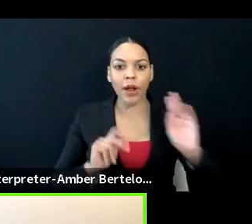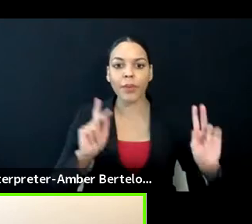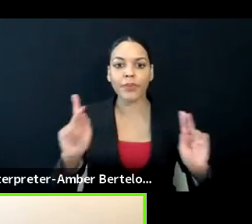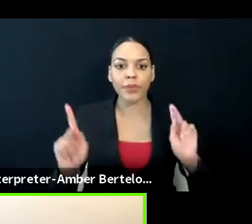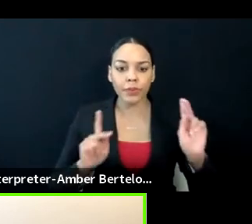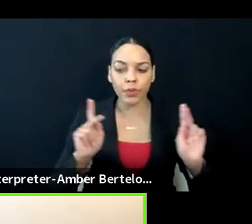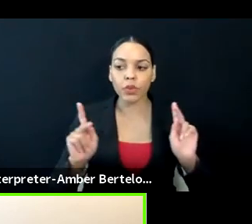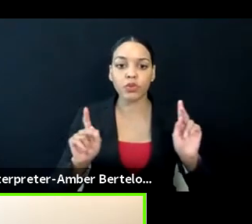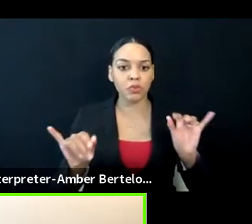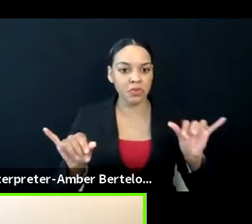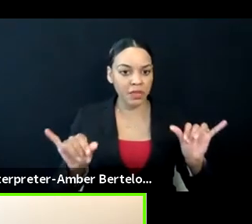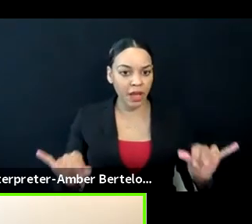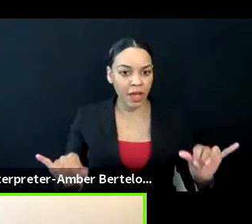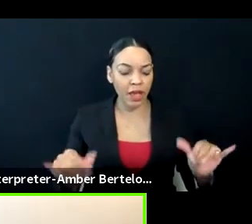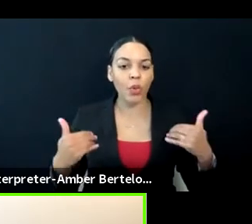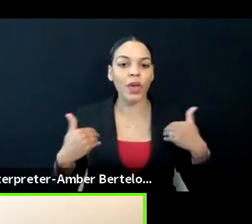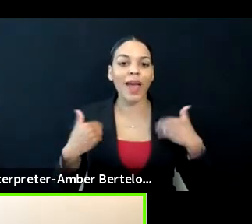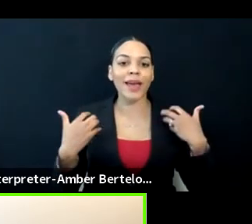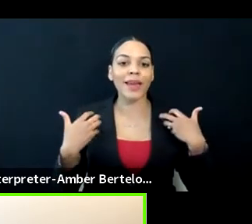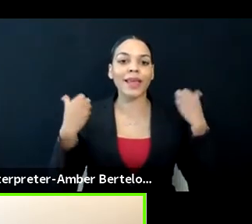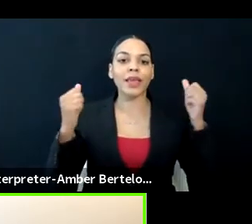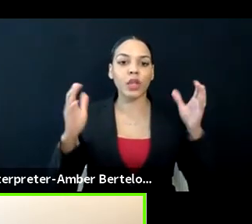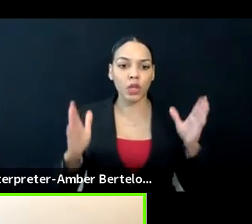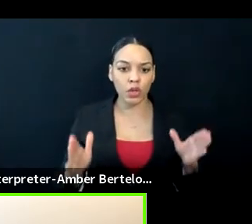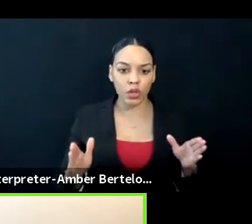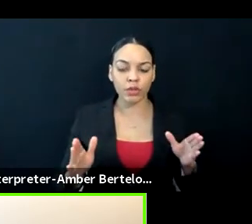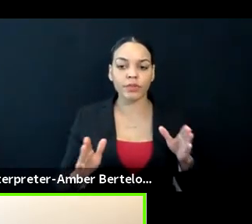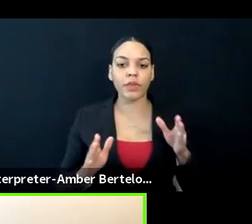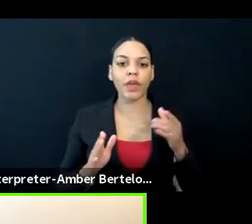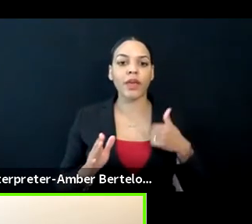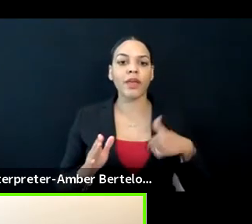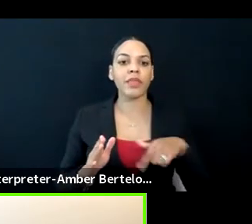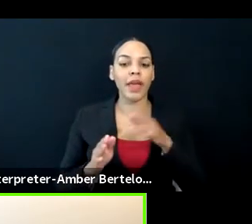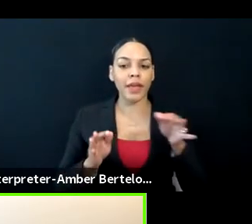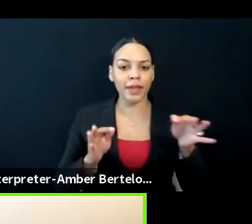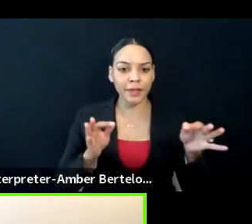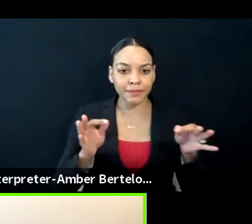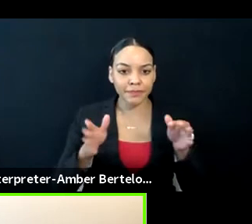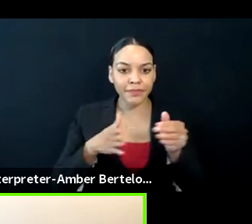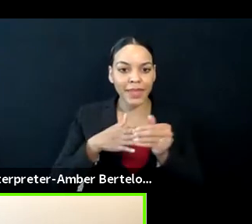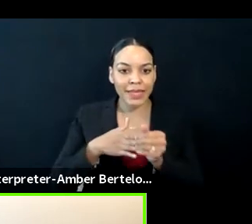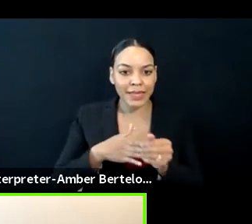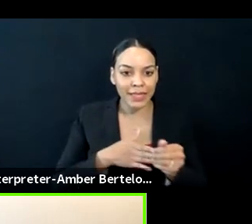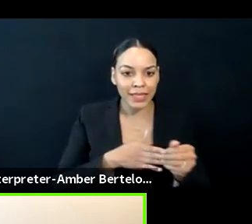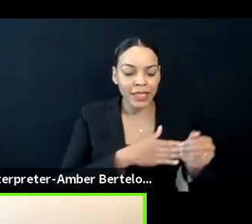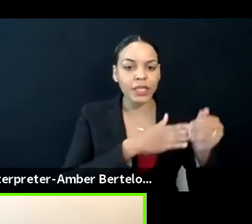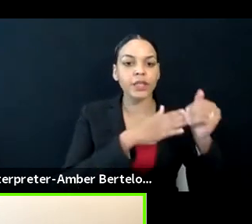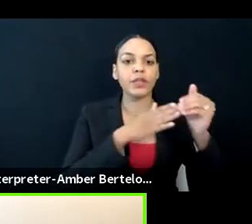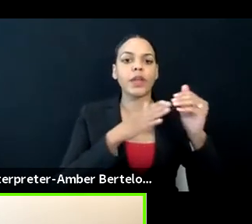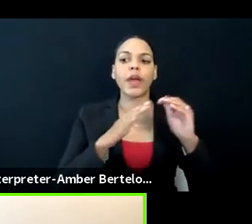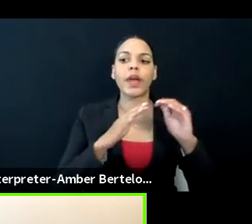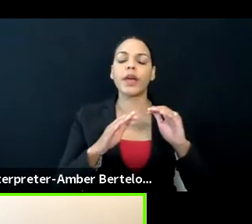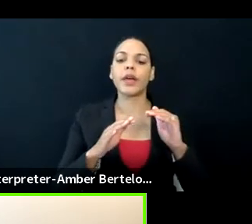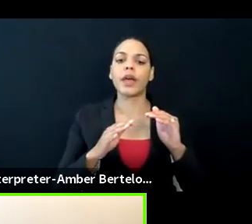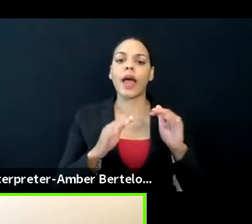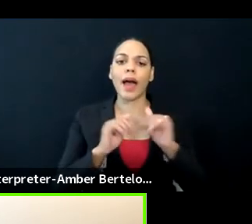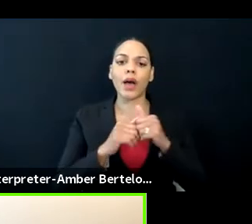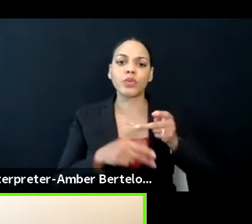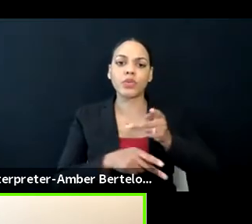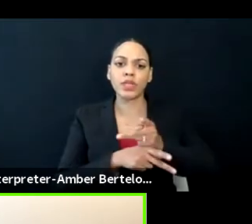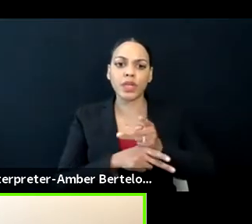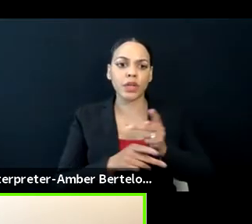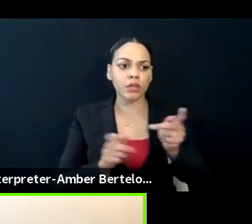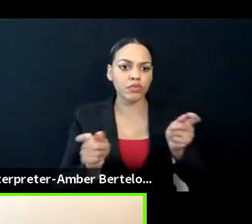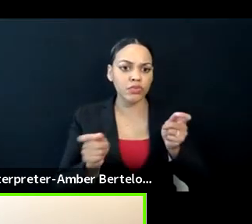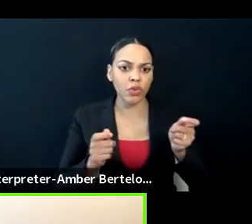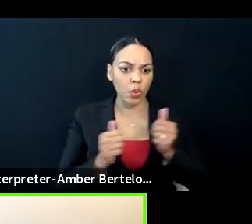healer that took them through a process of how to deal with everything that showed up in their bodies as they